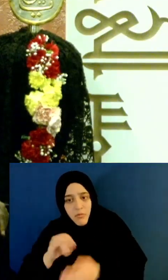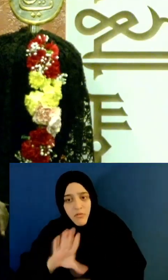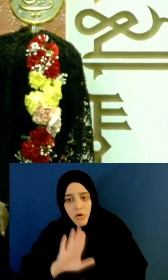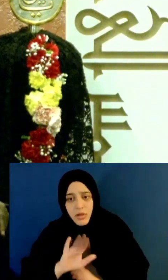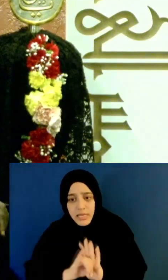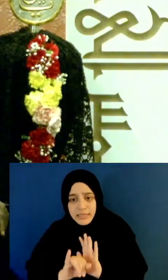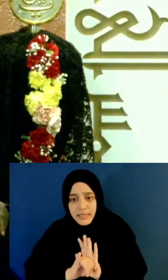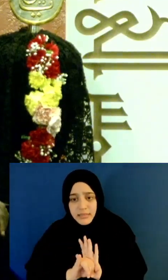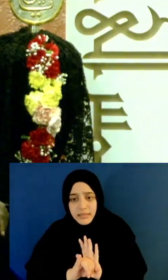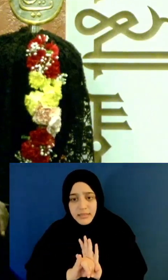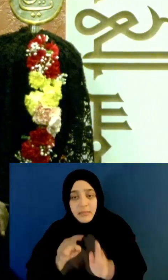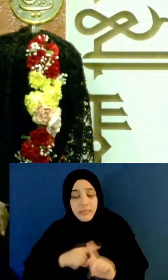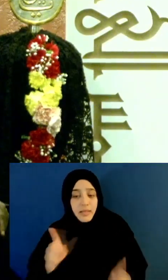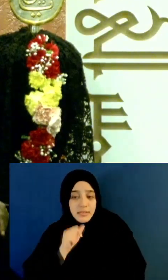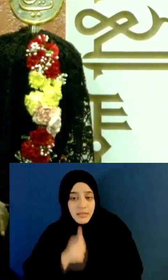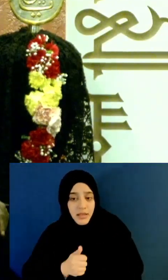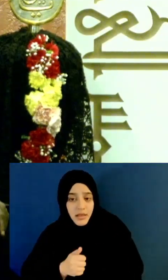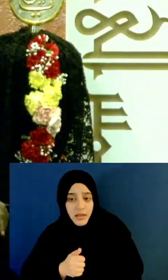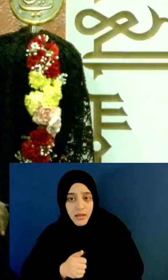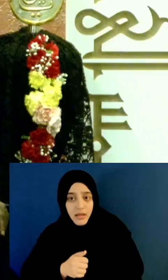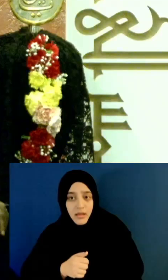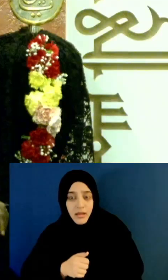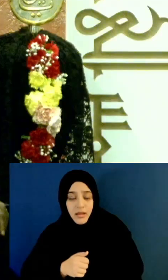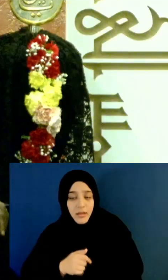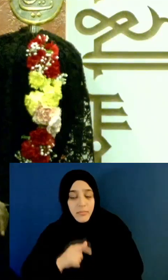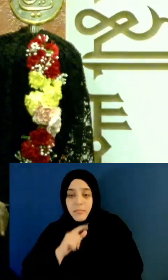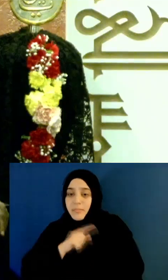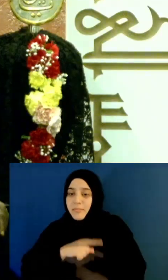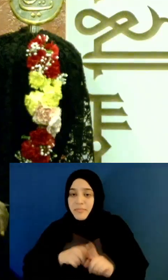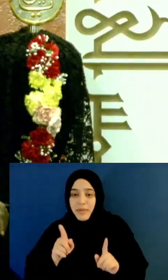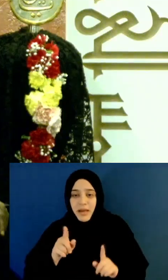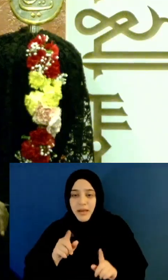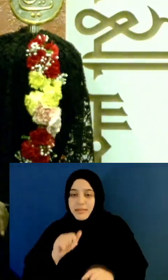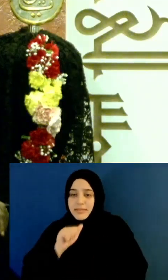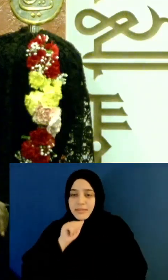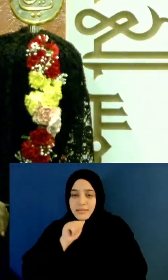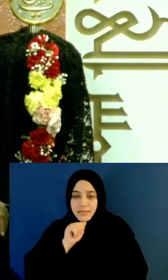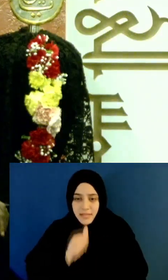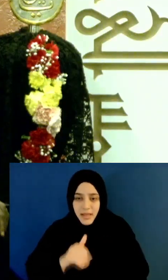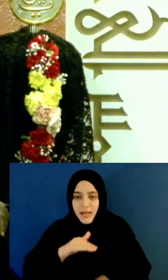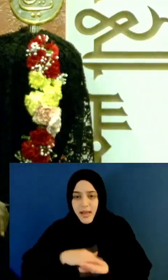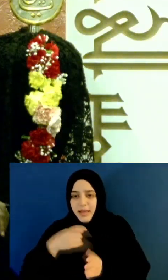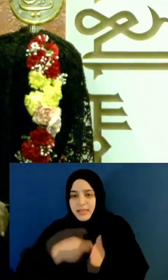but not at the expense of others' identity.